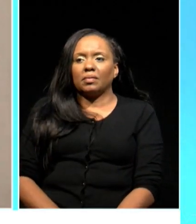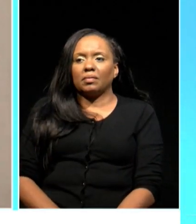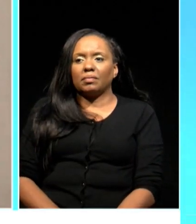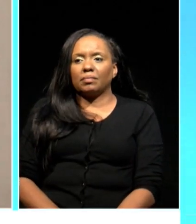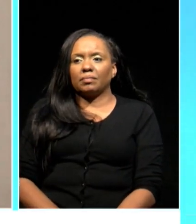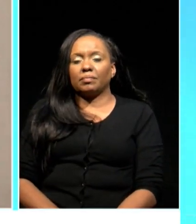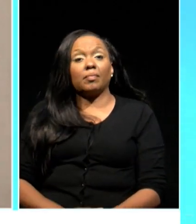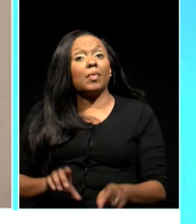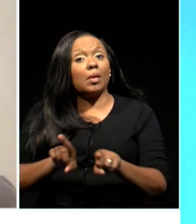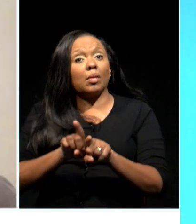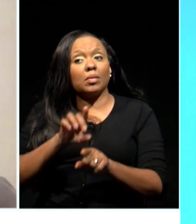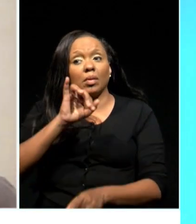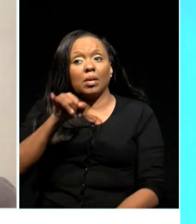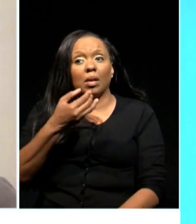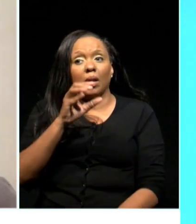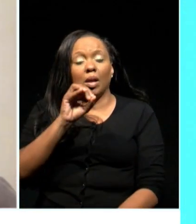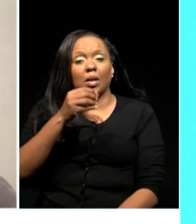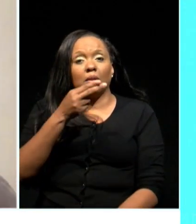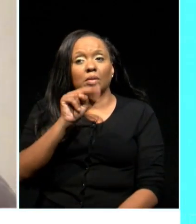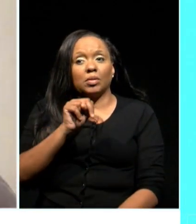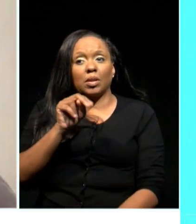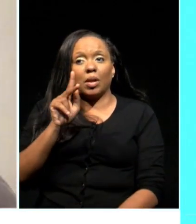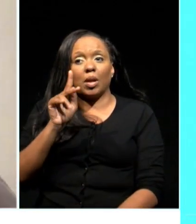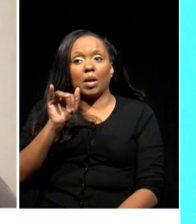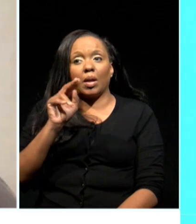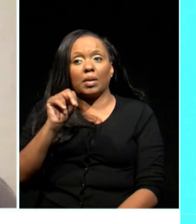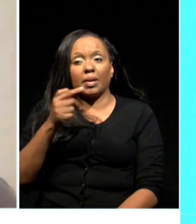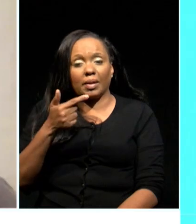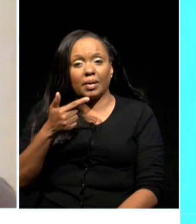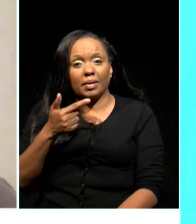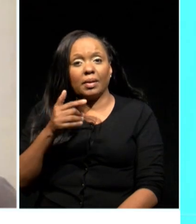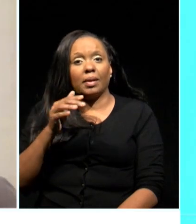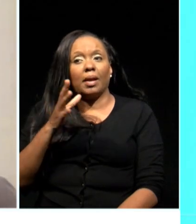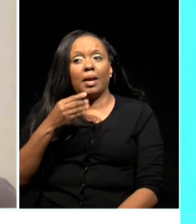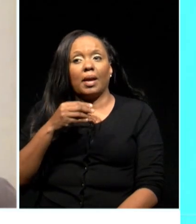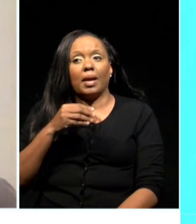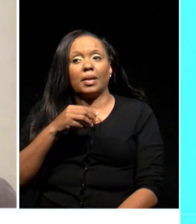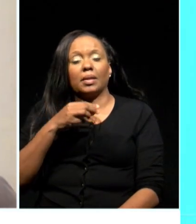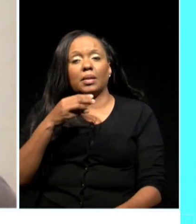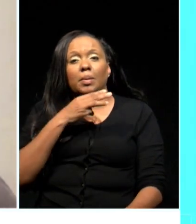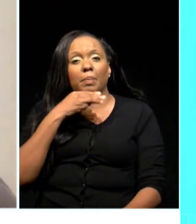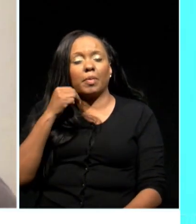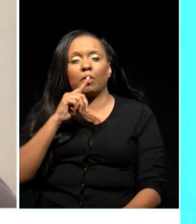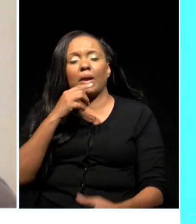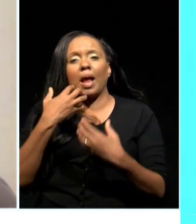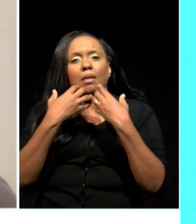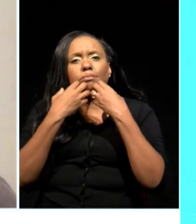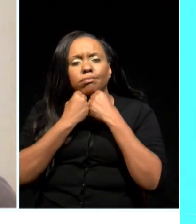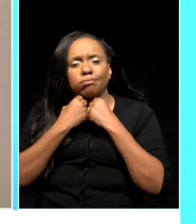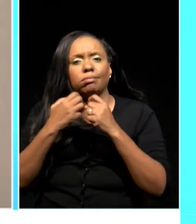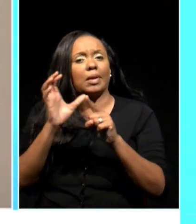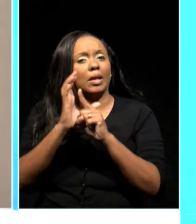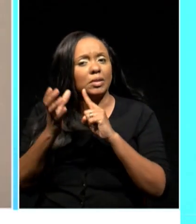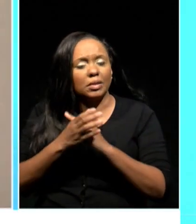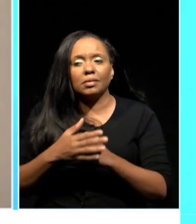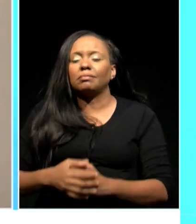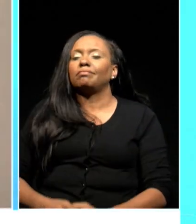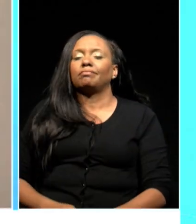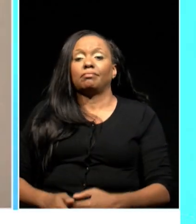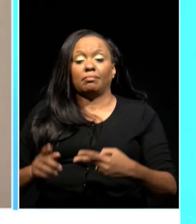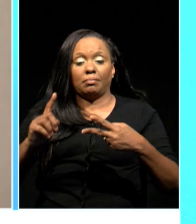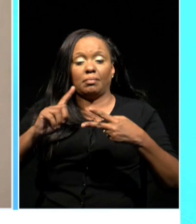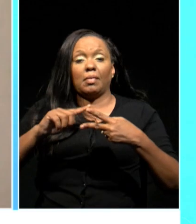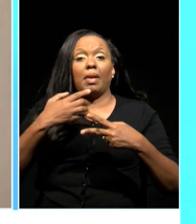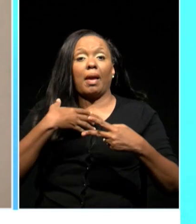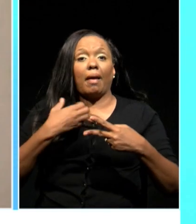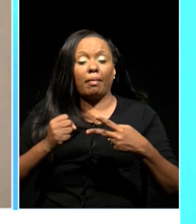well. well, And you know, exactly culture is precisely. one So of her culture. babies. Precisely. Culture as well. So health and culture, we will see who